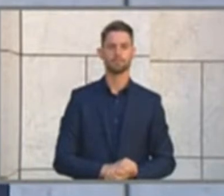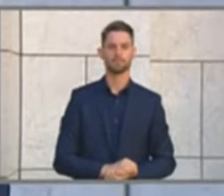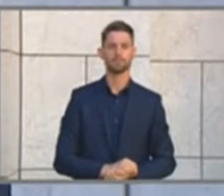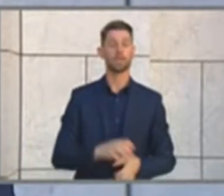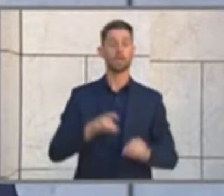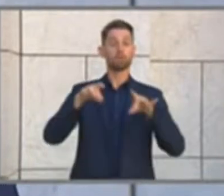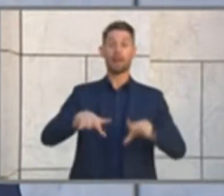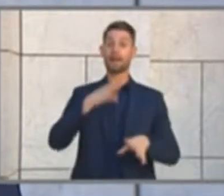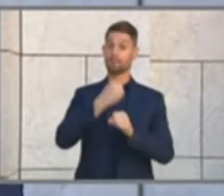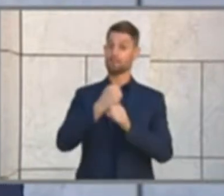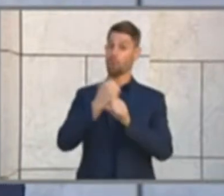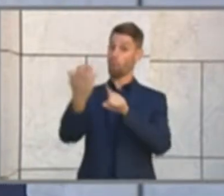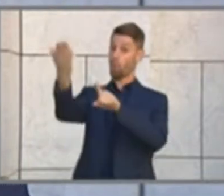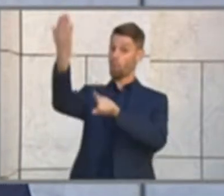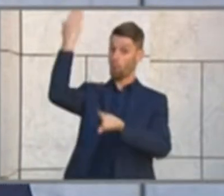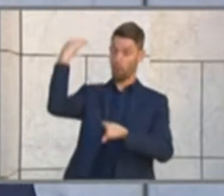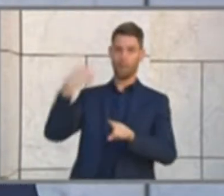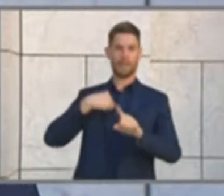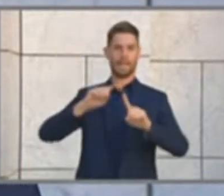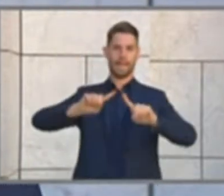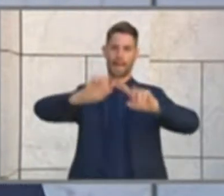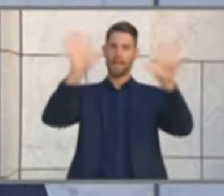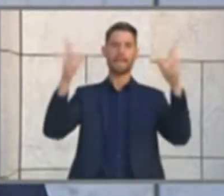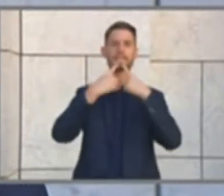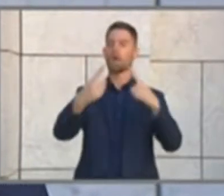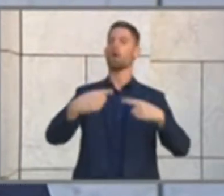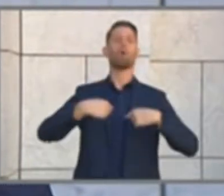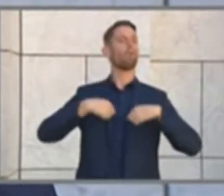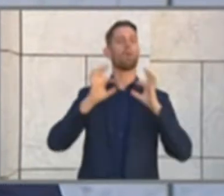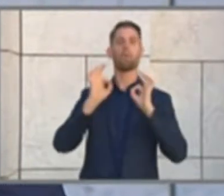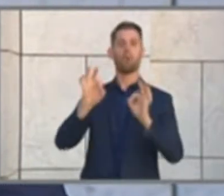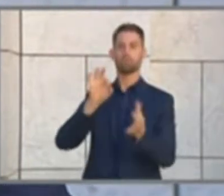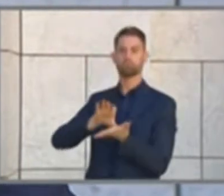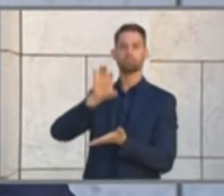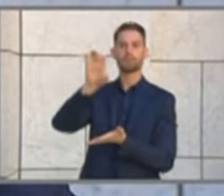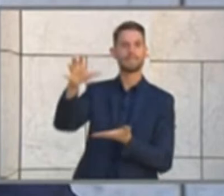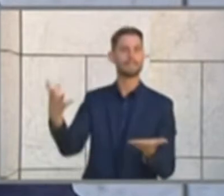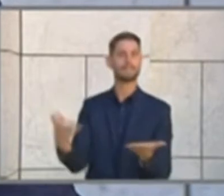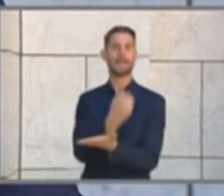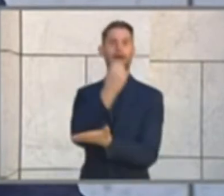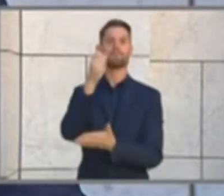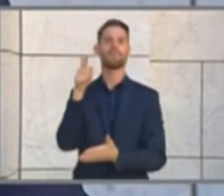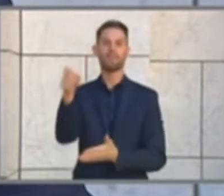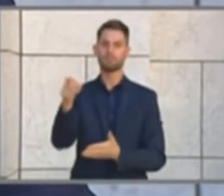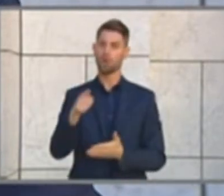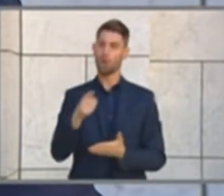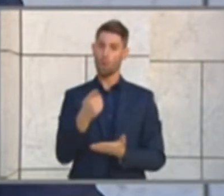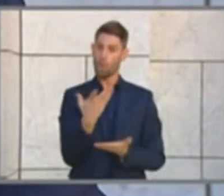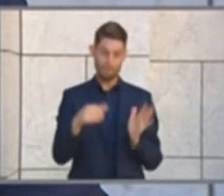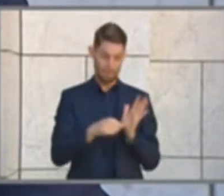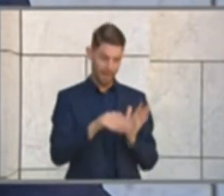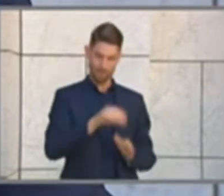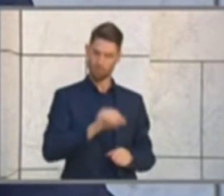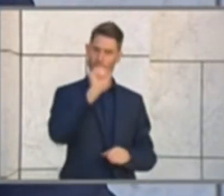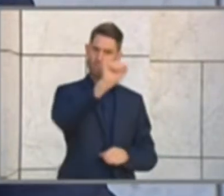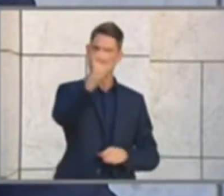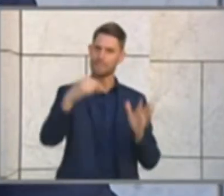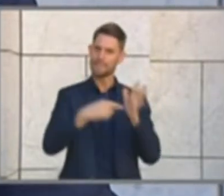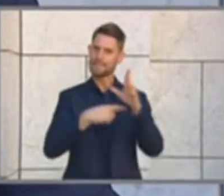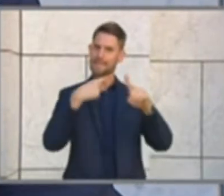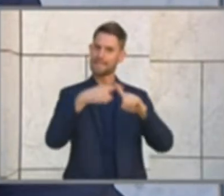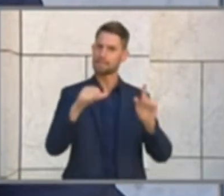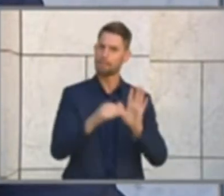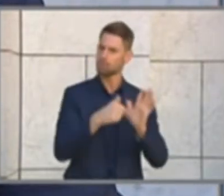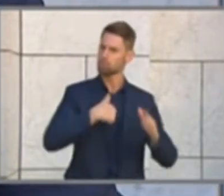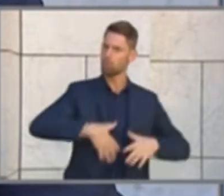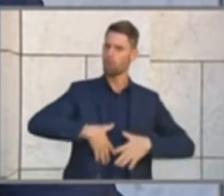calls for the Commonwealth to engage in this area on behalf of taxpayers at that early phase. And I think as a result